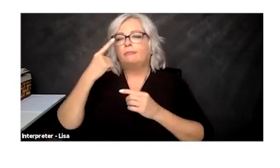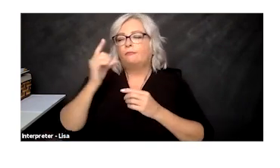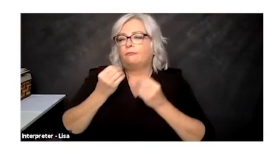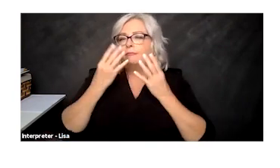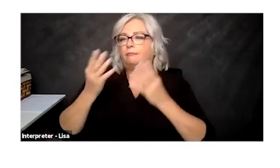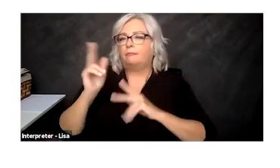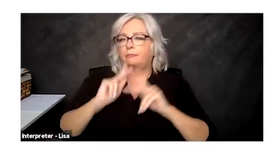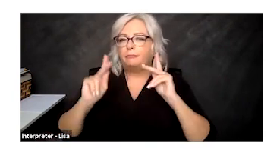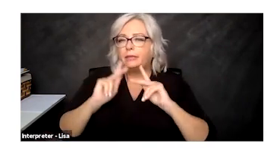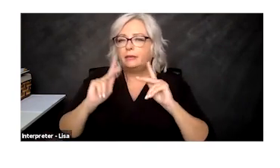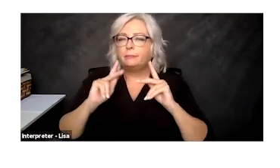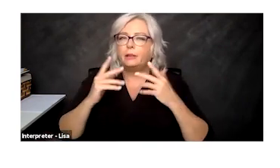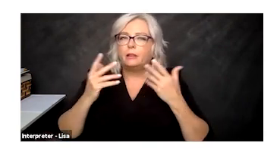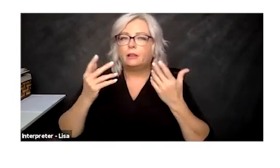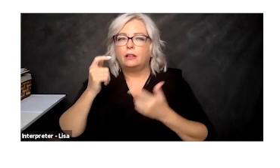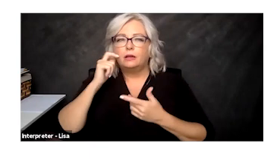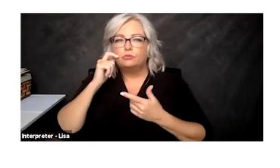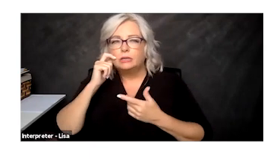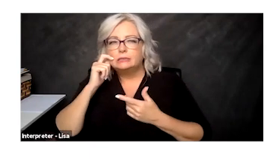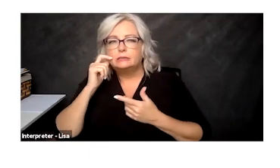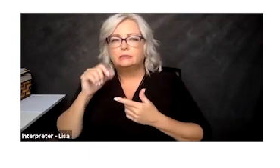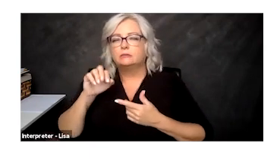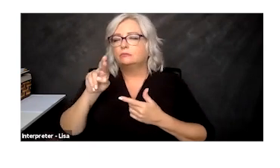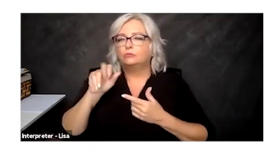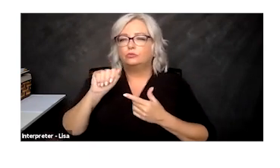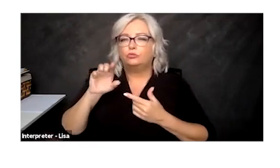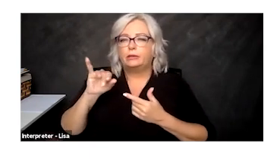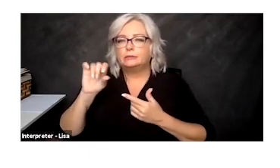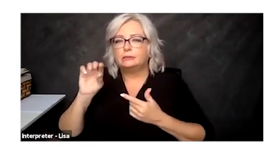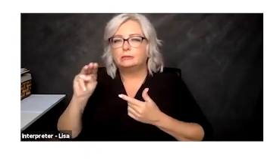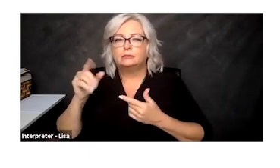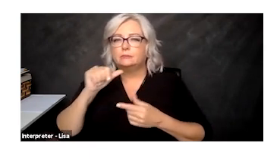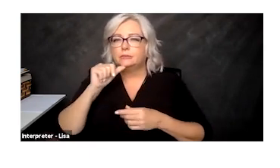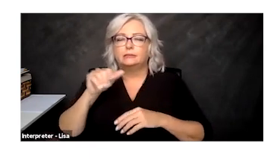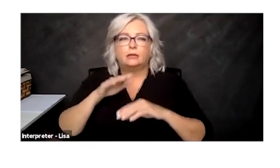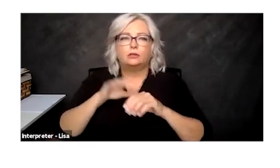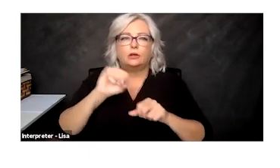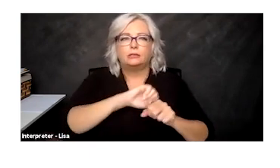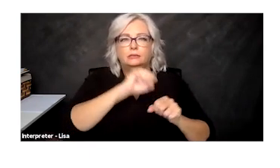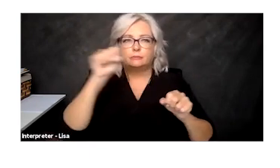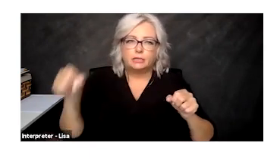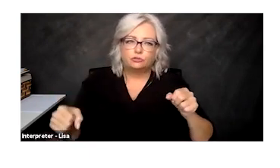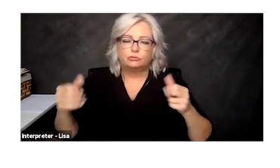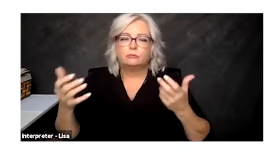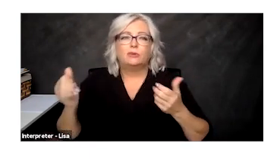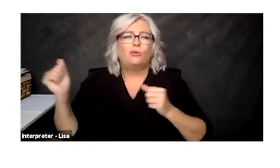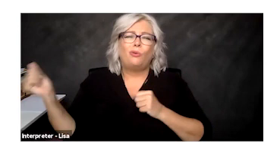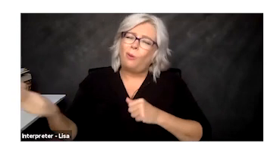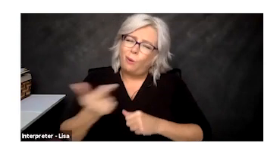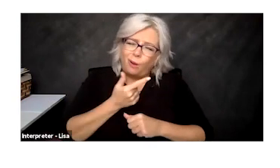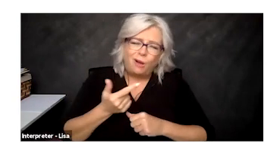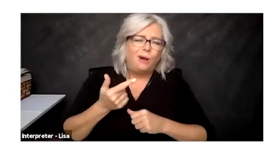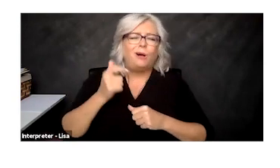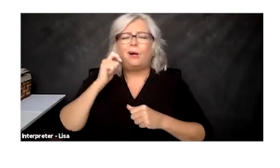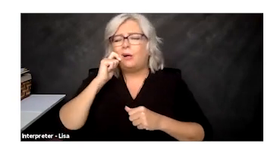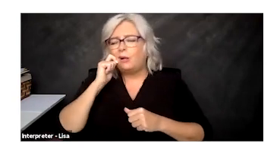racism is seen as not something that's on a spectrum. All of it is harmful to Black people. And microaggressions is a